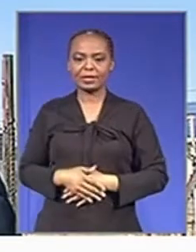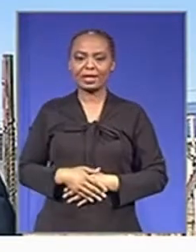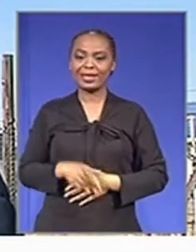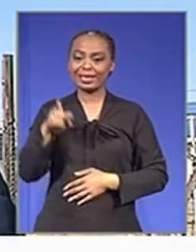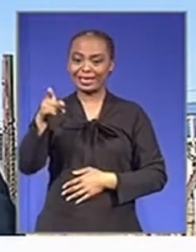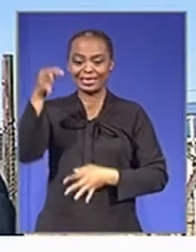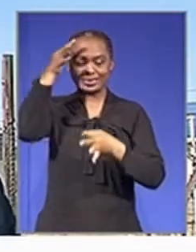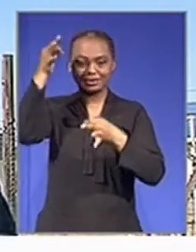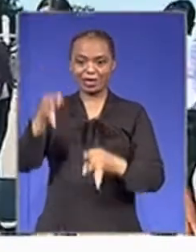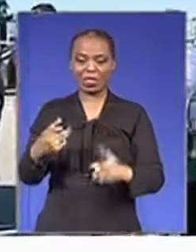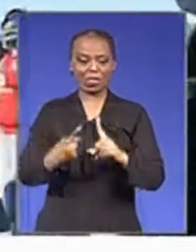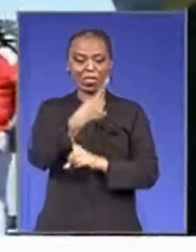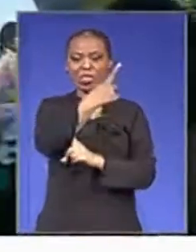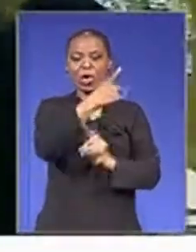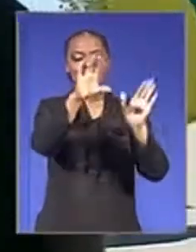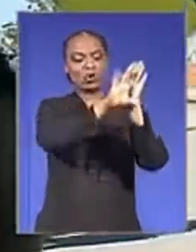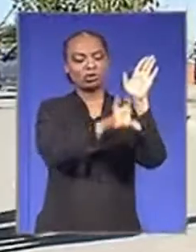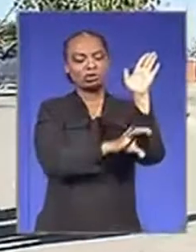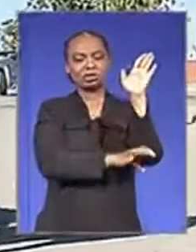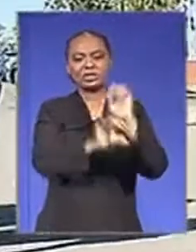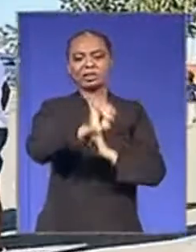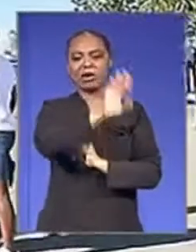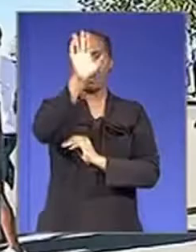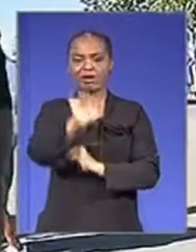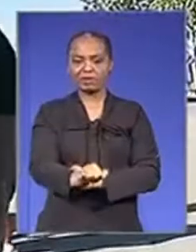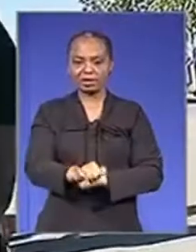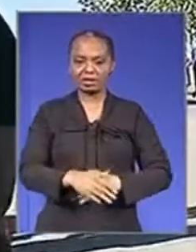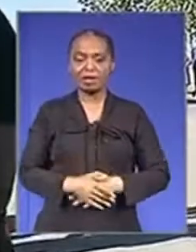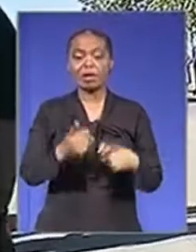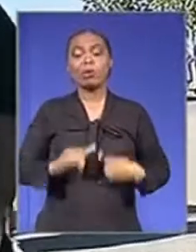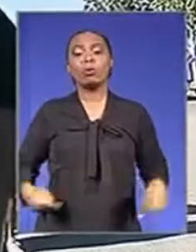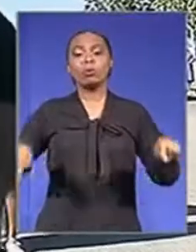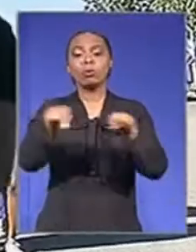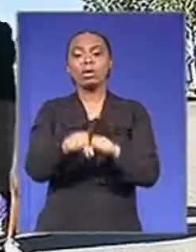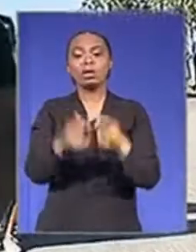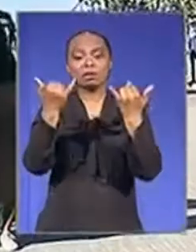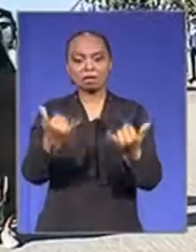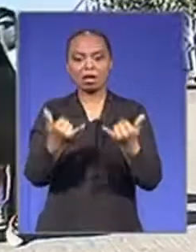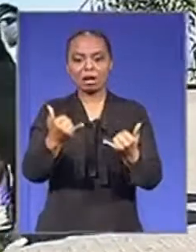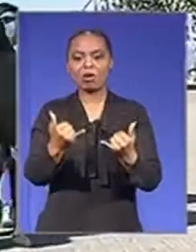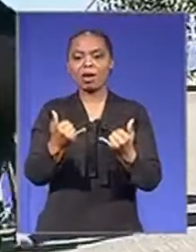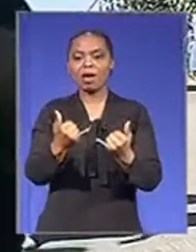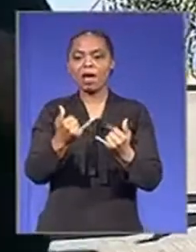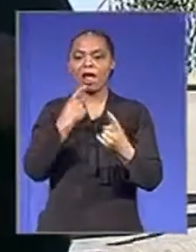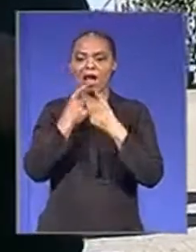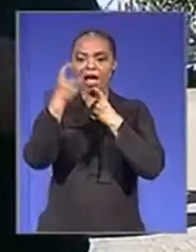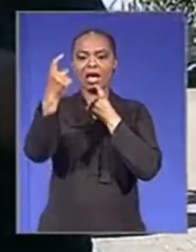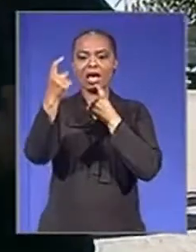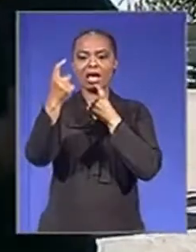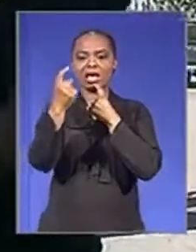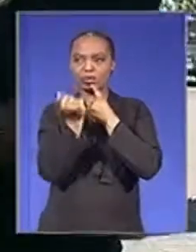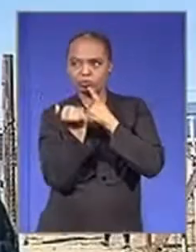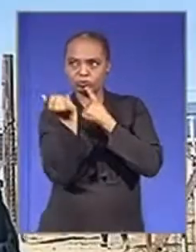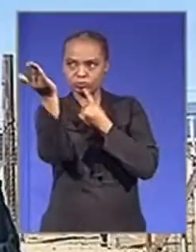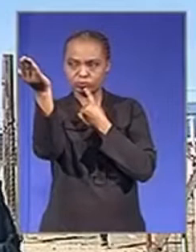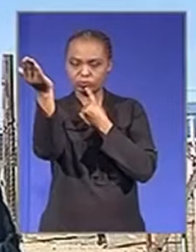Africa. We have then taken a view, let us have a petition which must be delivered to